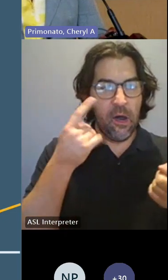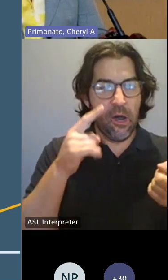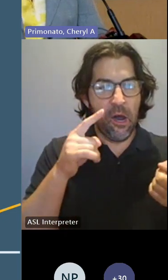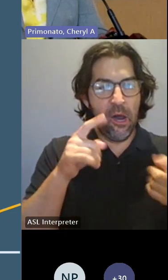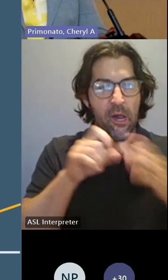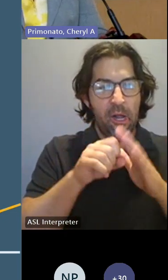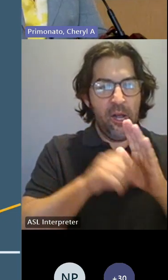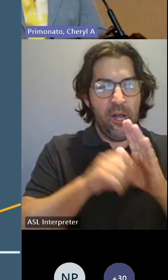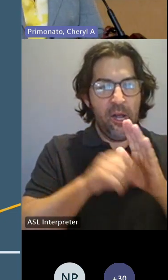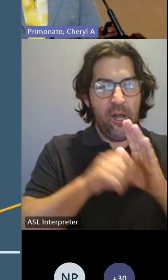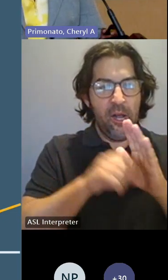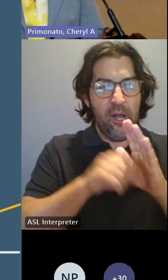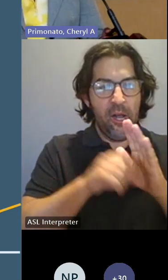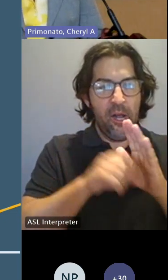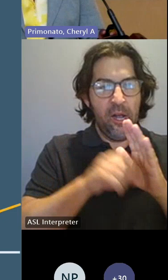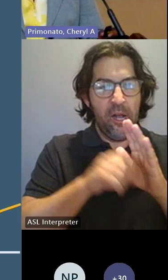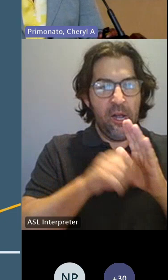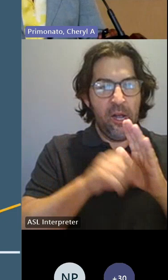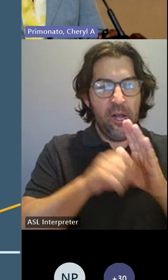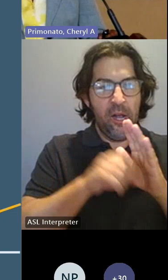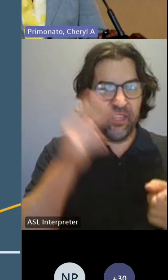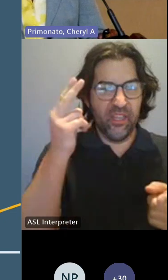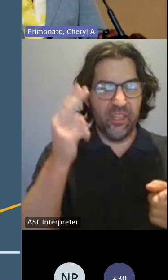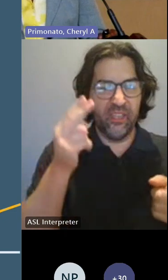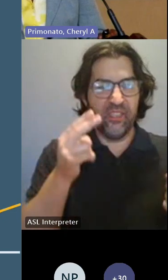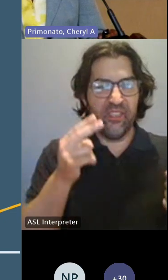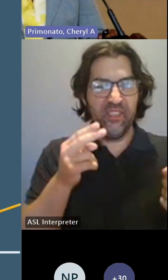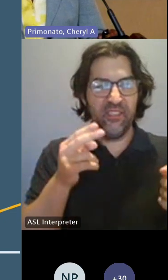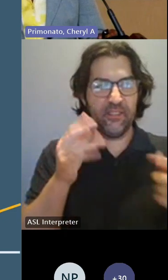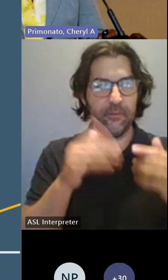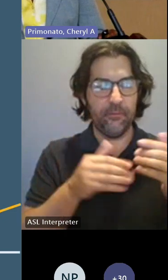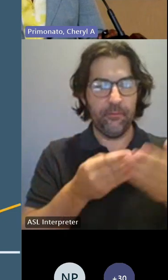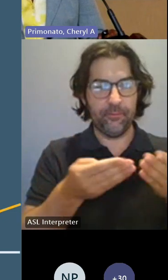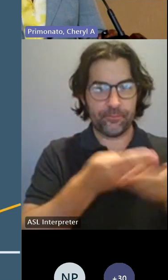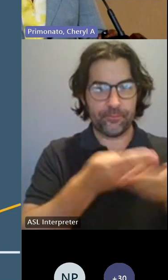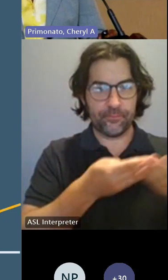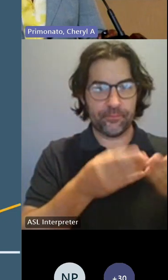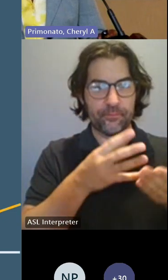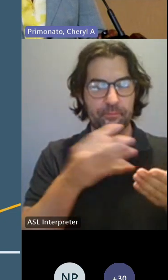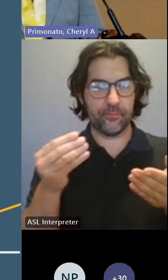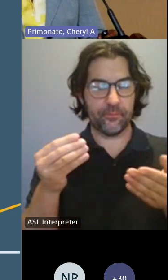state operating assistance being higher than budgeted, as well as